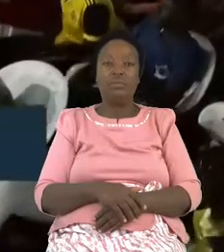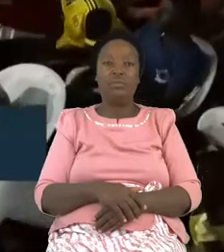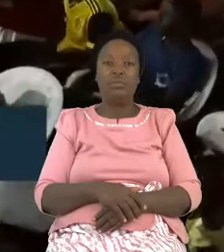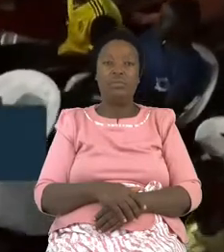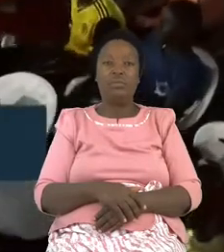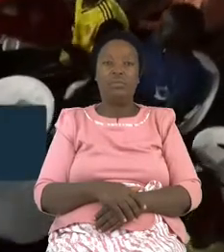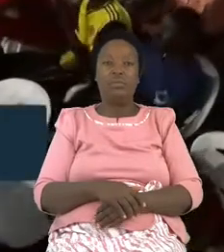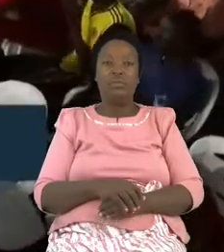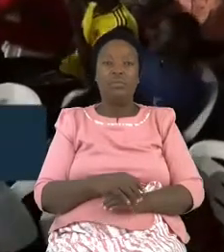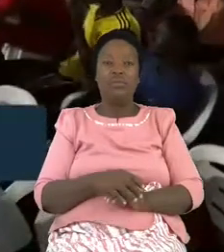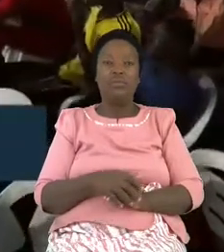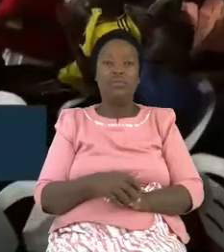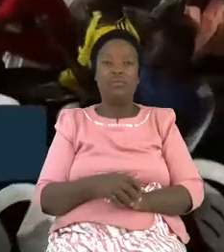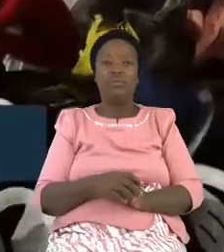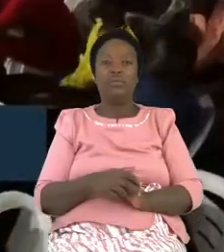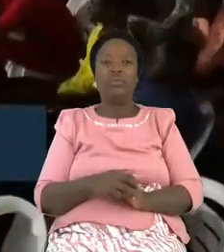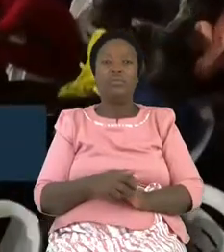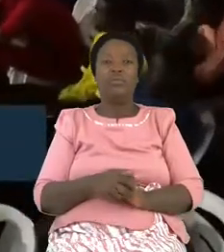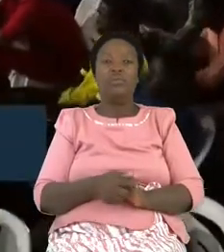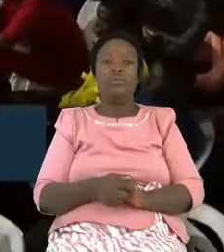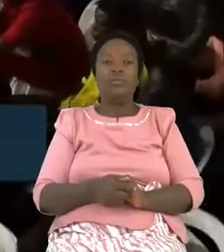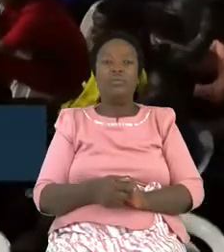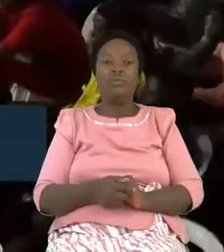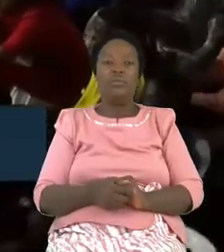counselors there, have you finished?